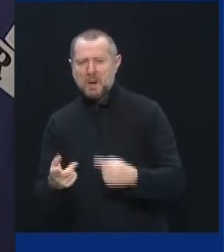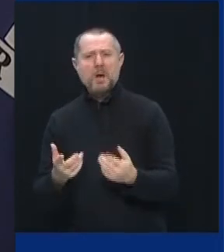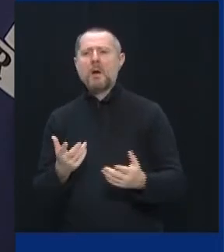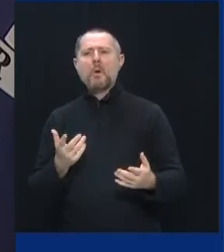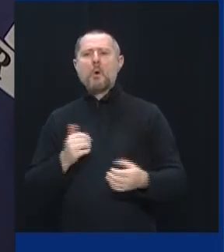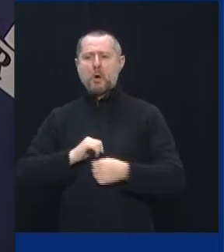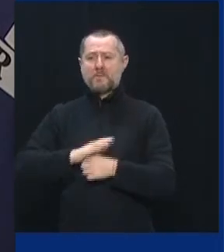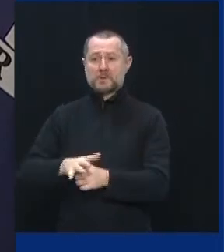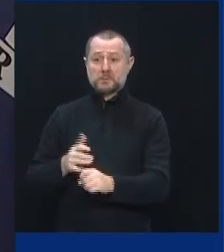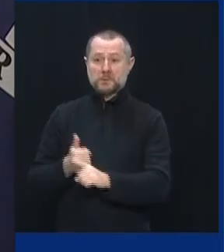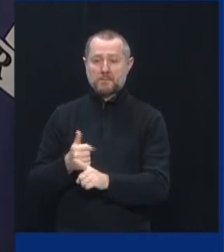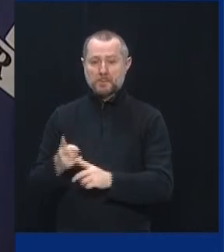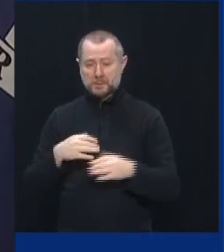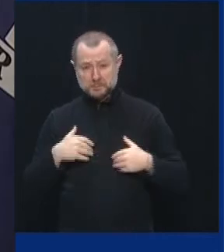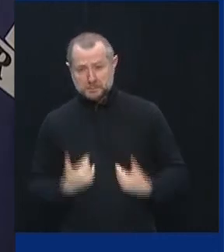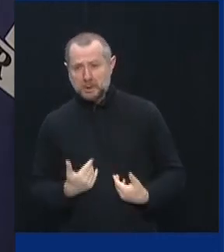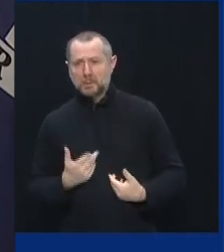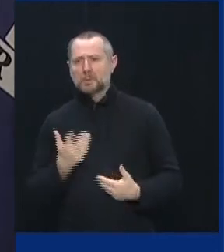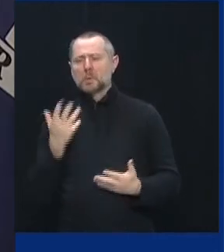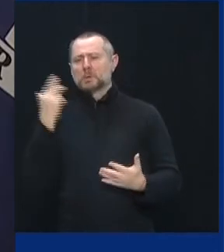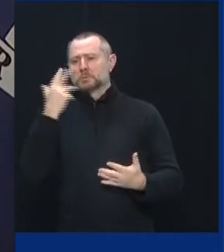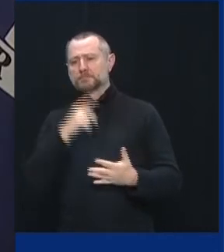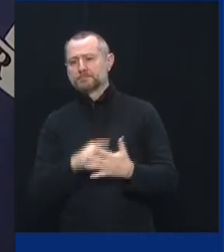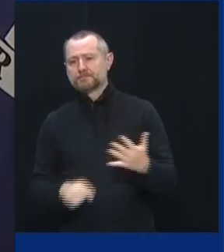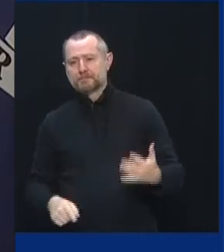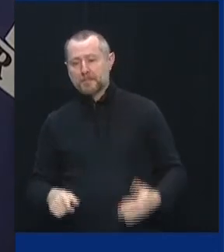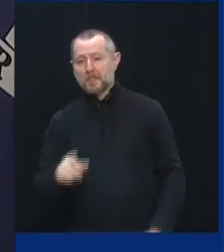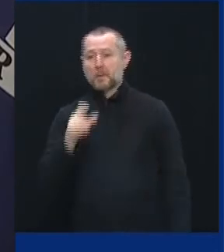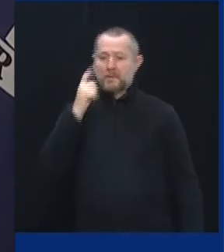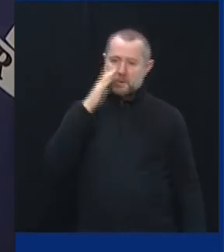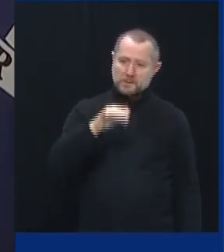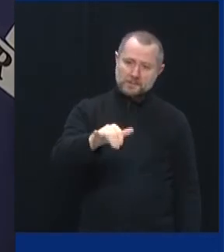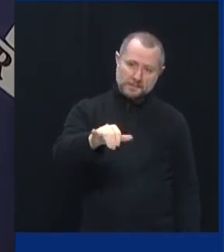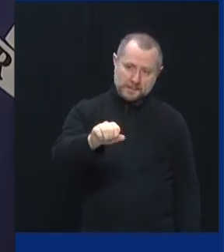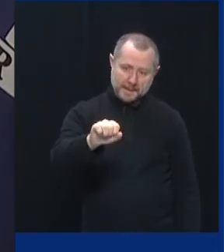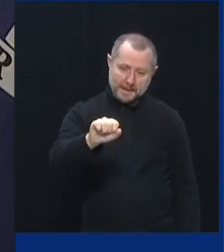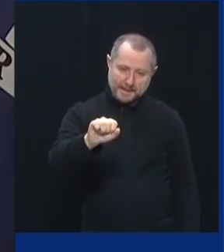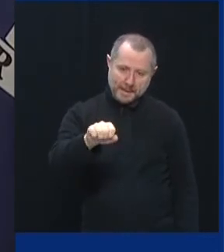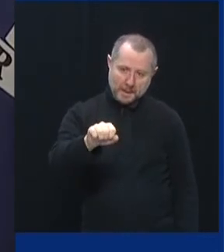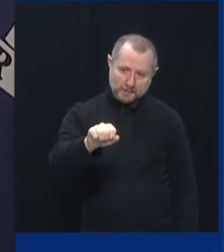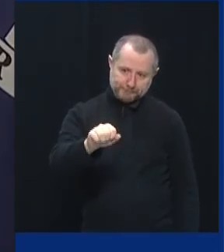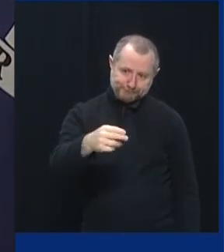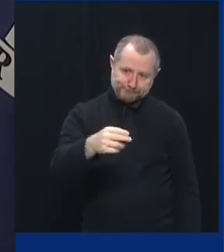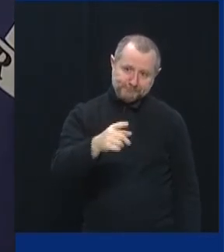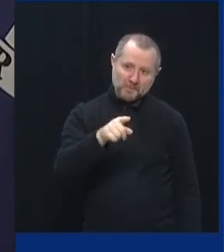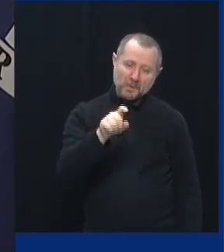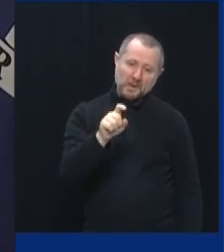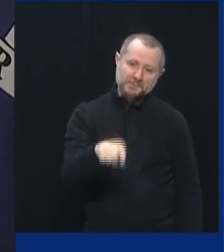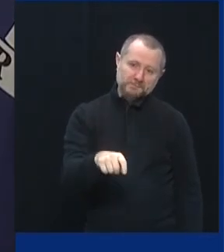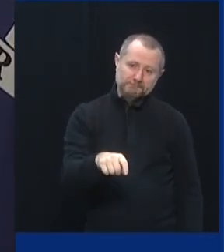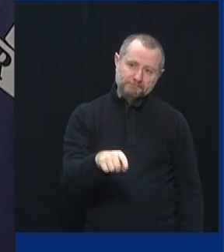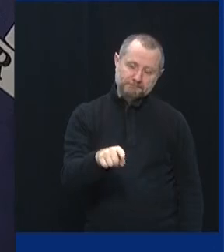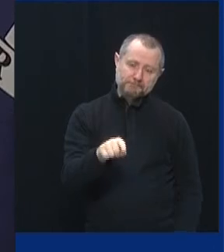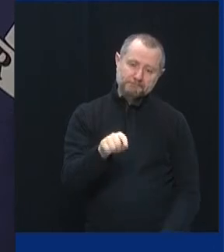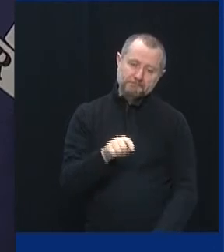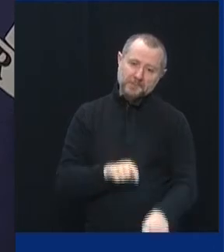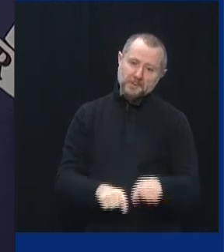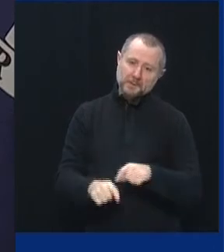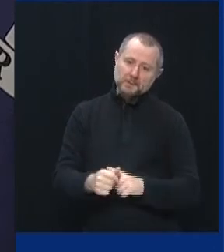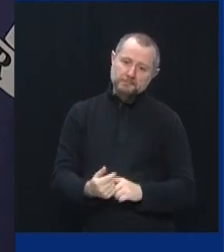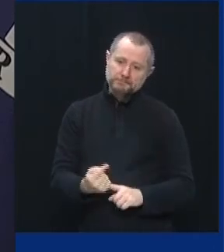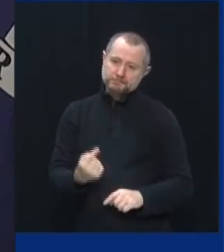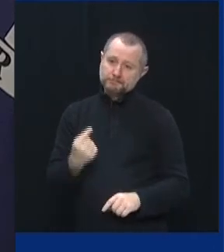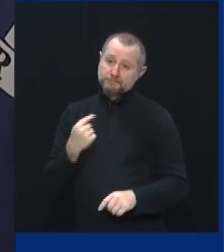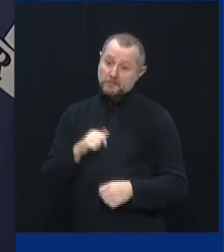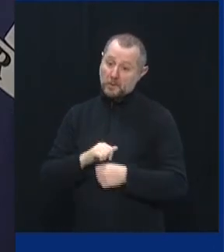factors at play. Yeah, I think you have to take a step back. This COVID situation is